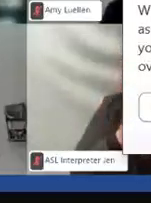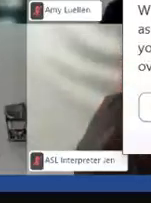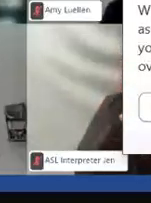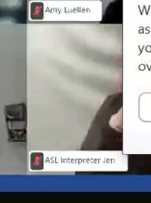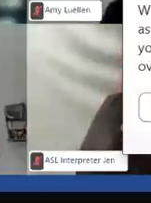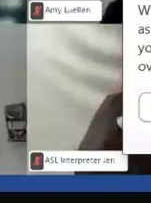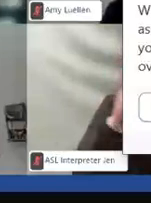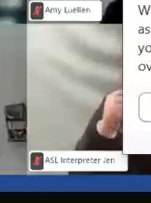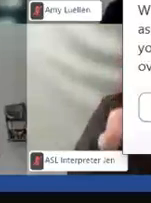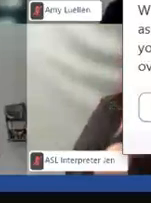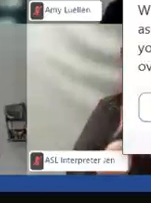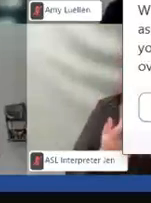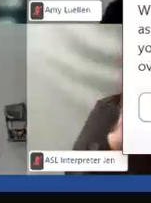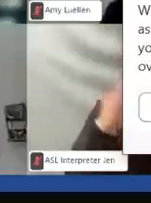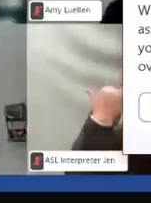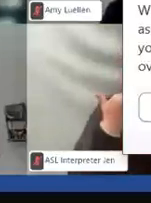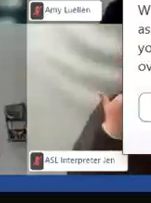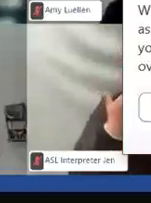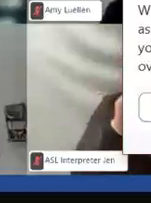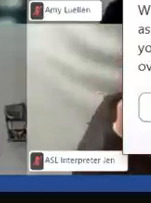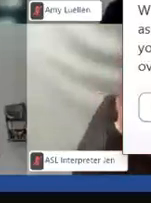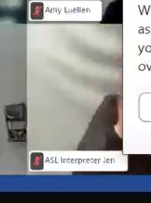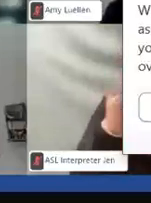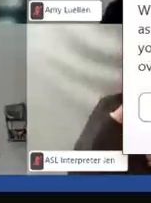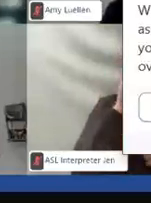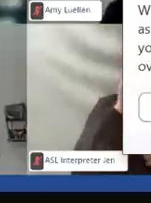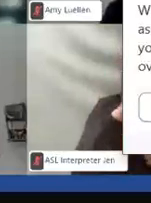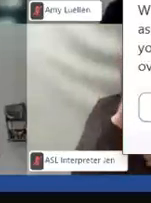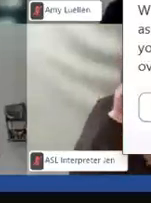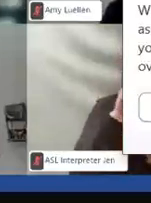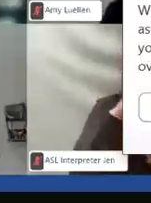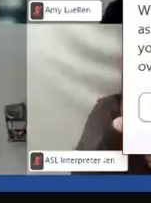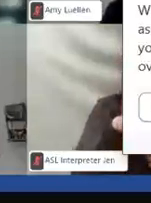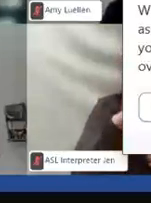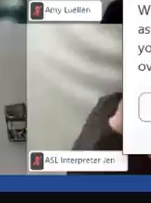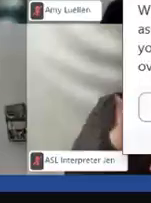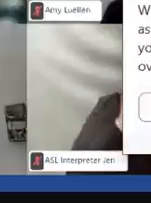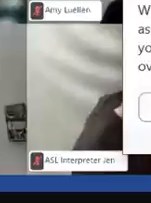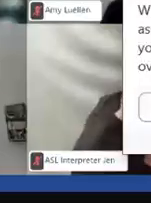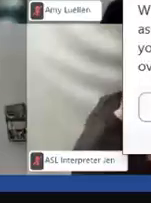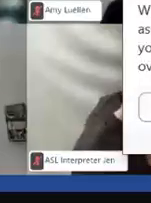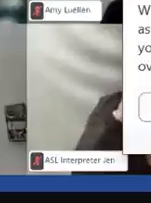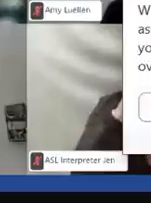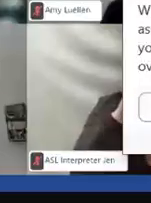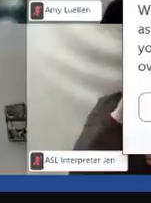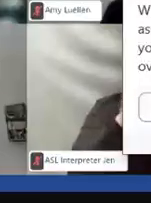of things. Now, one of the things is, yes, this was presented as an Excel sheet to this